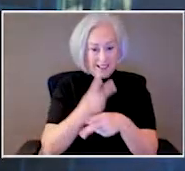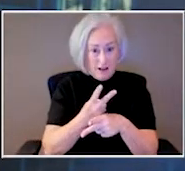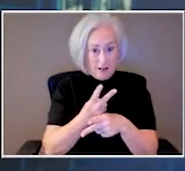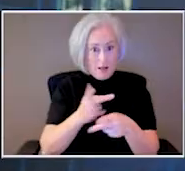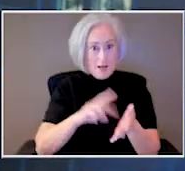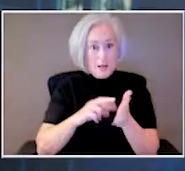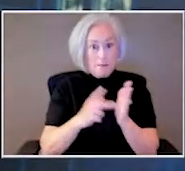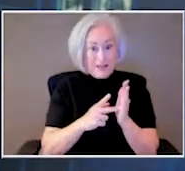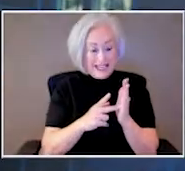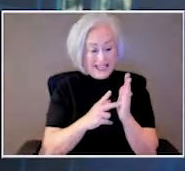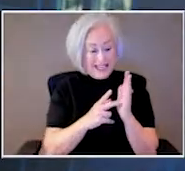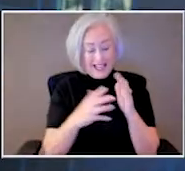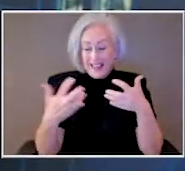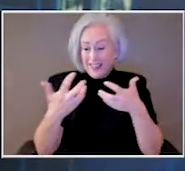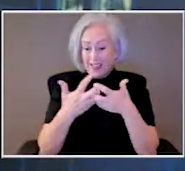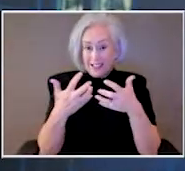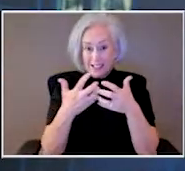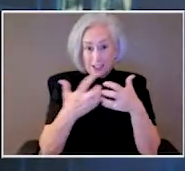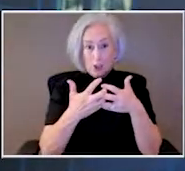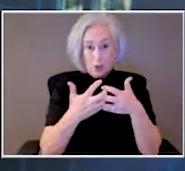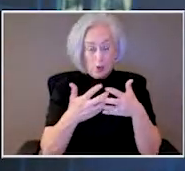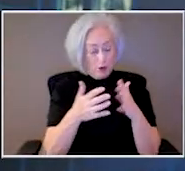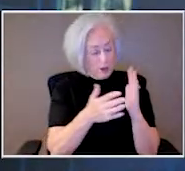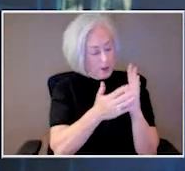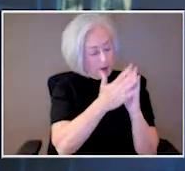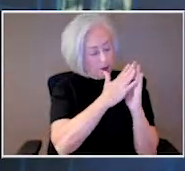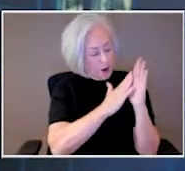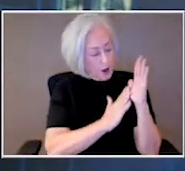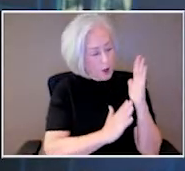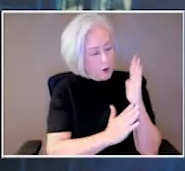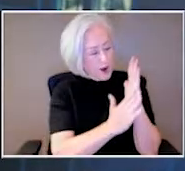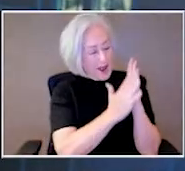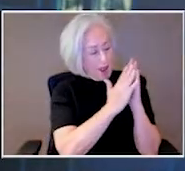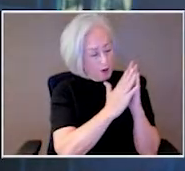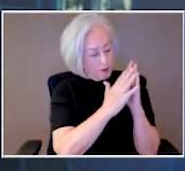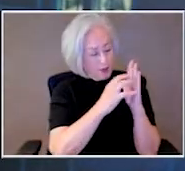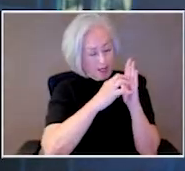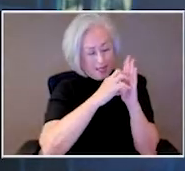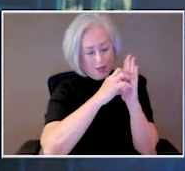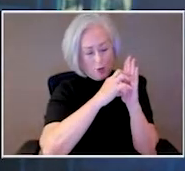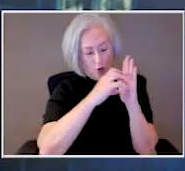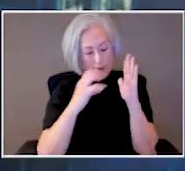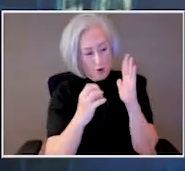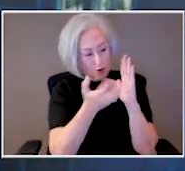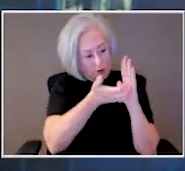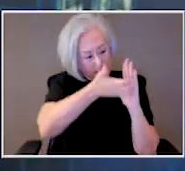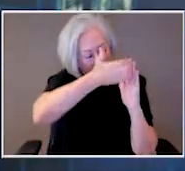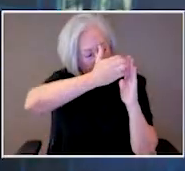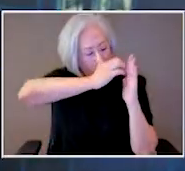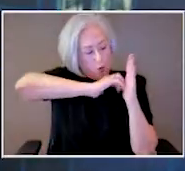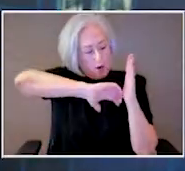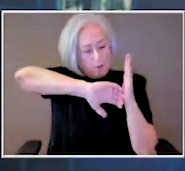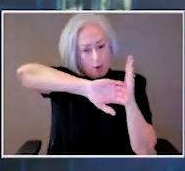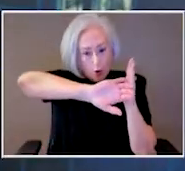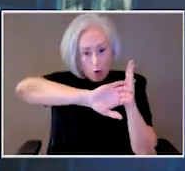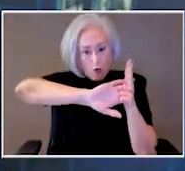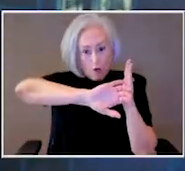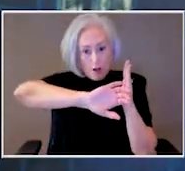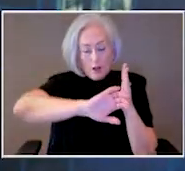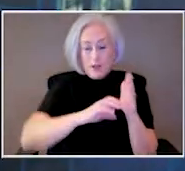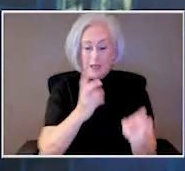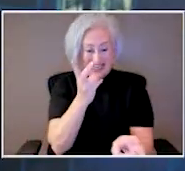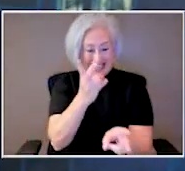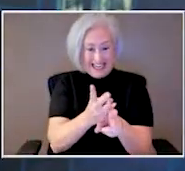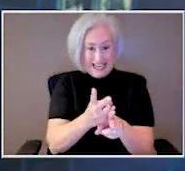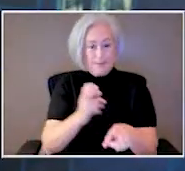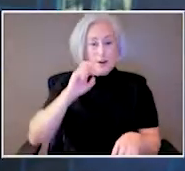so that we don't spill any cancer cells. At the same time, we have to preserve the structures, the nerves, the muscles, the blood